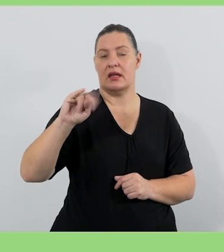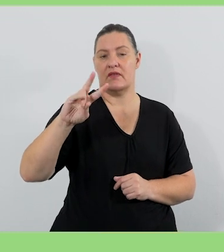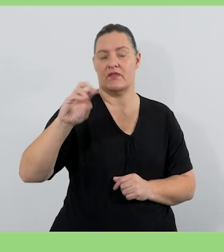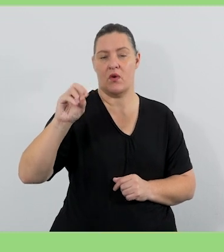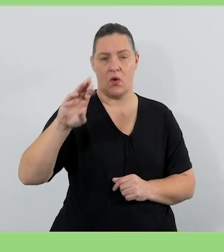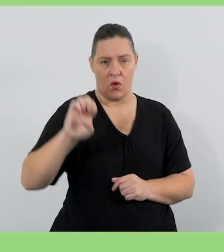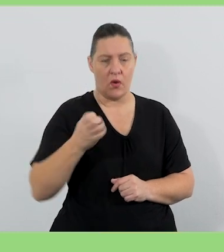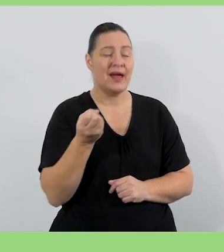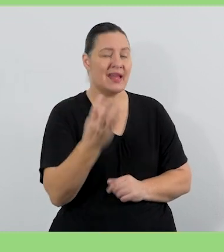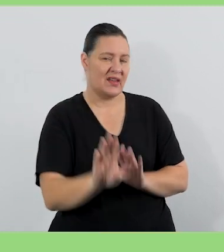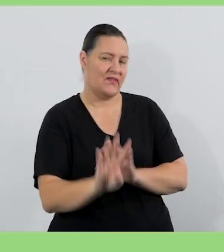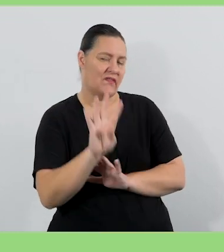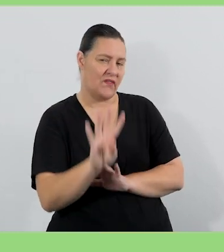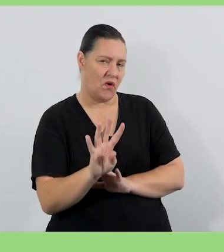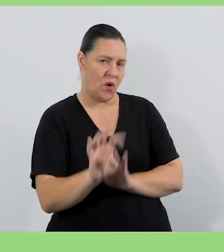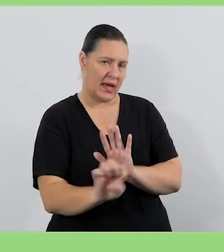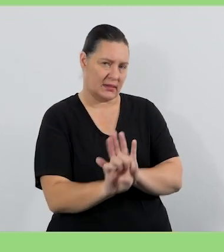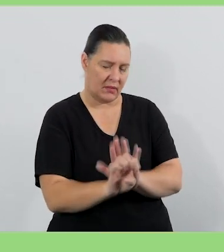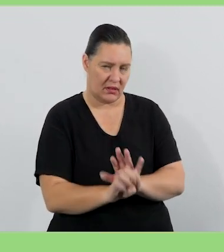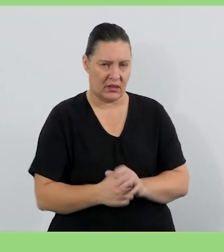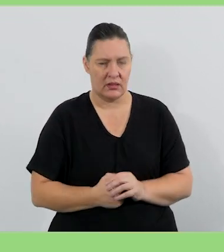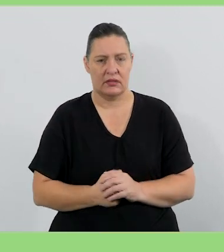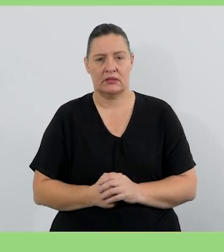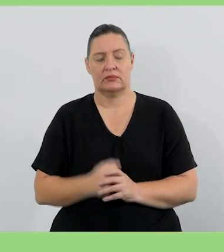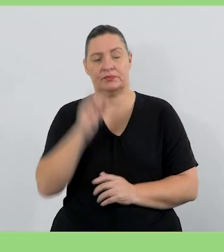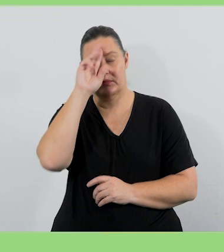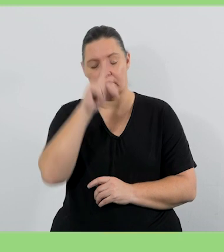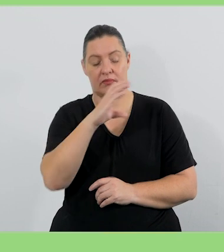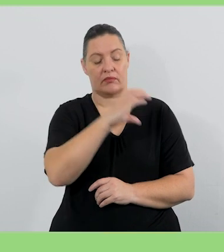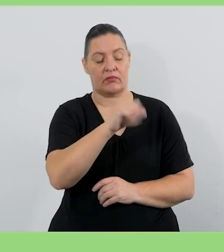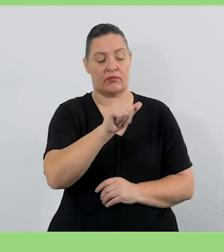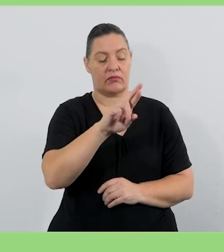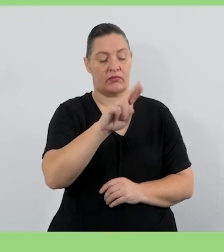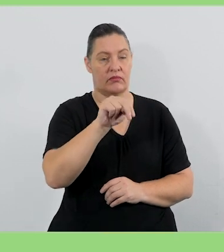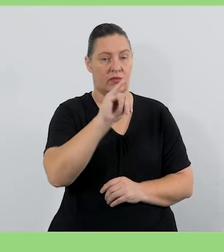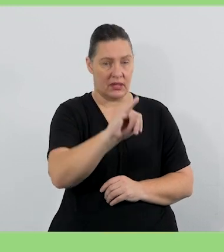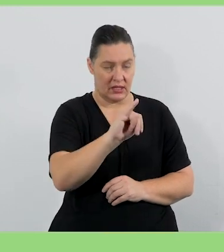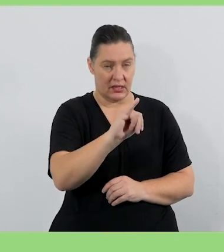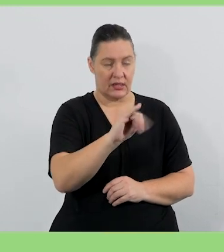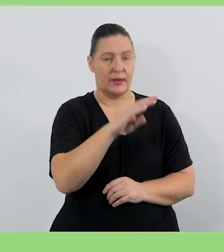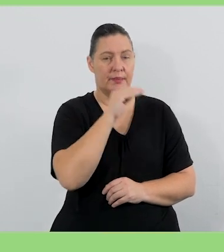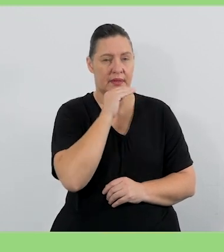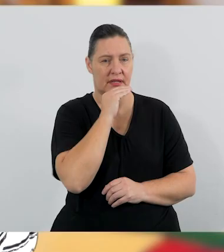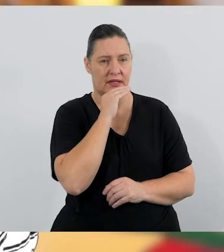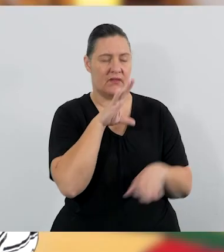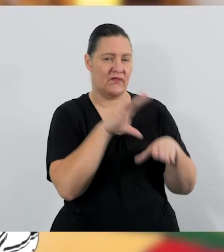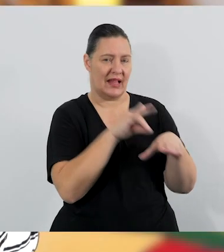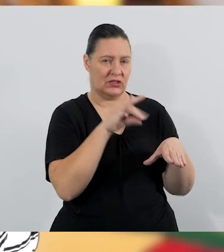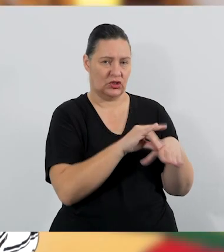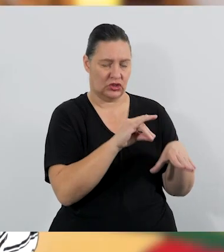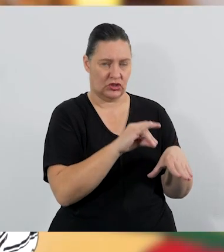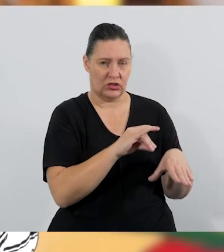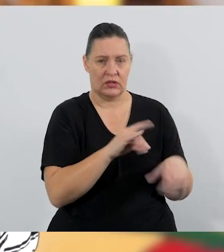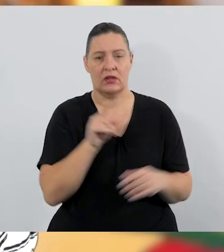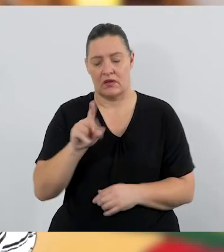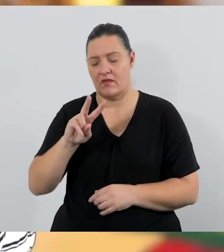Give 4 examples of carnivores. Now, if you remember, we said carni means